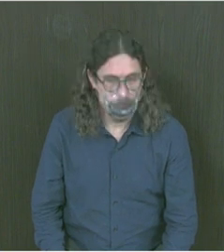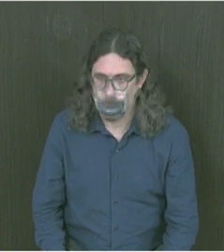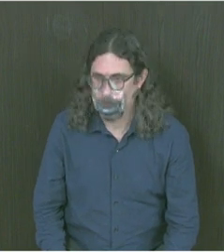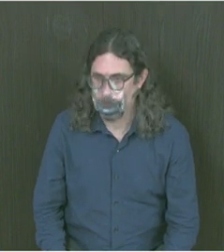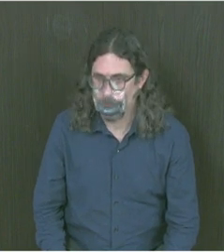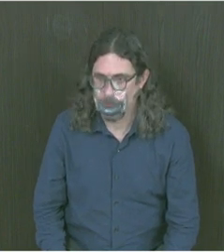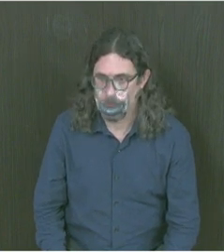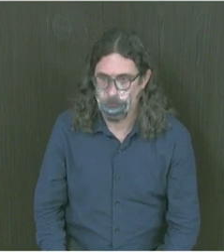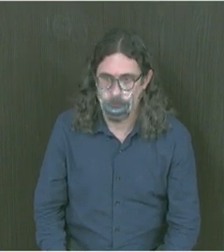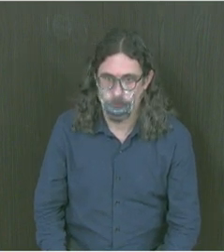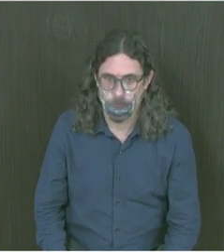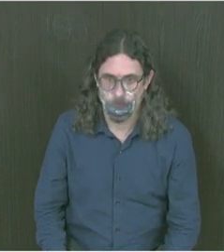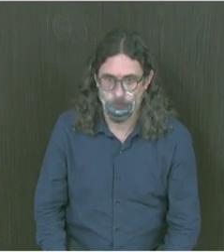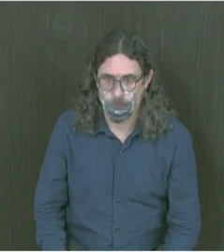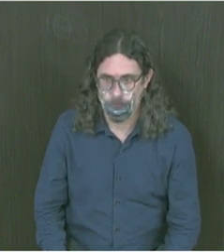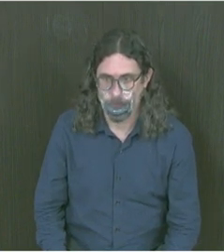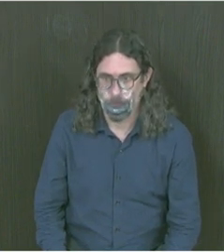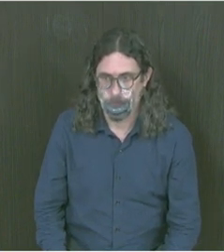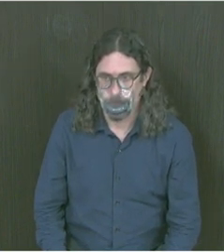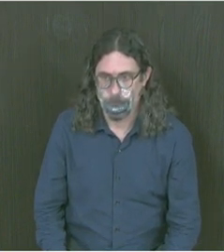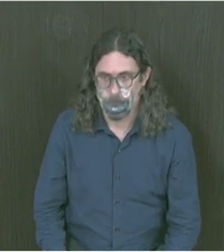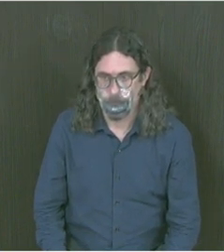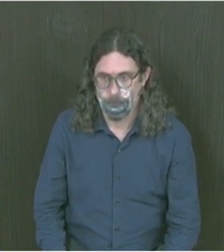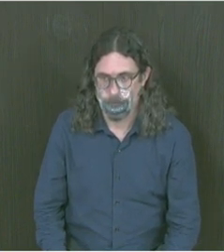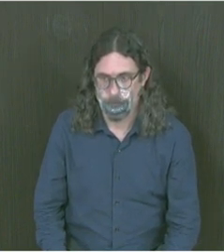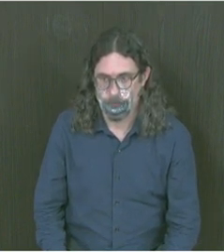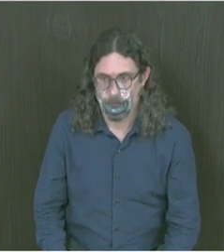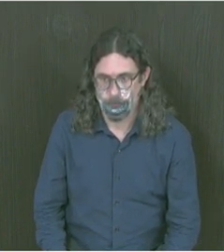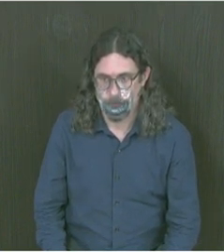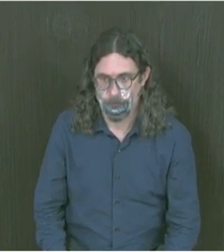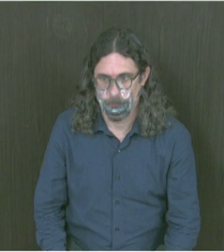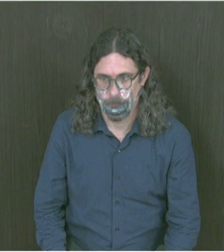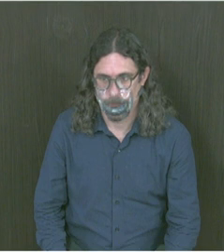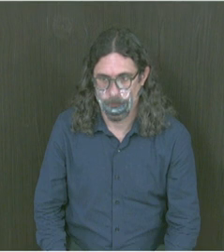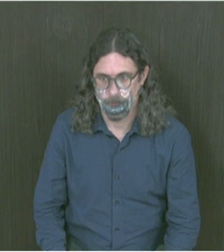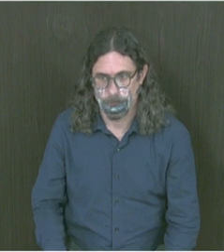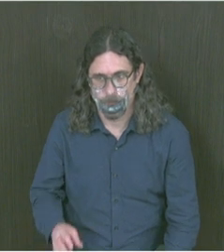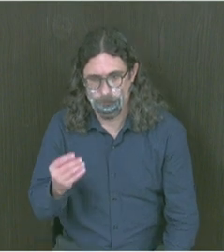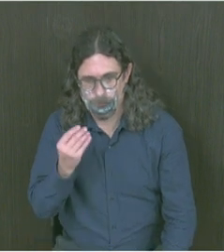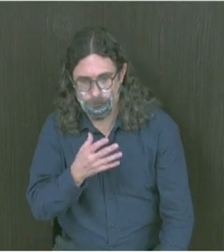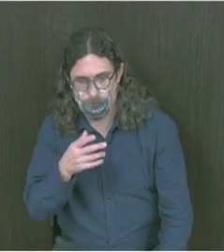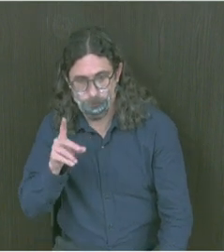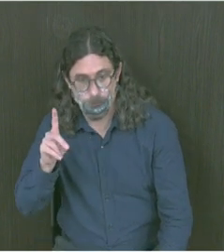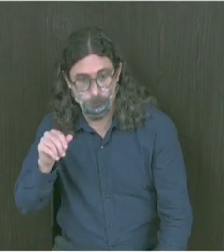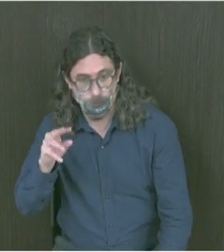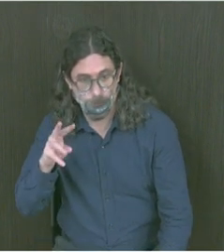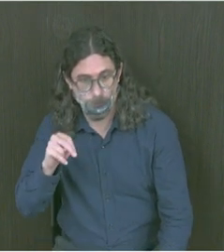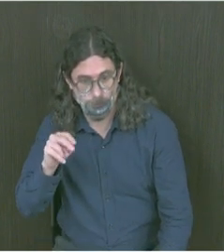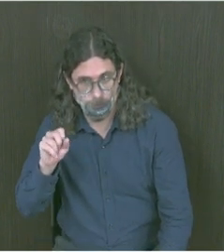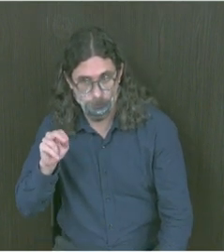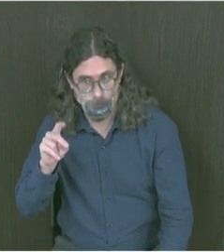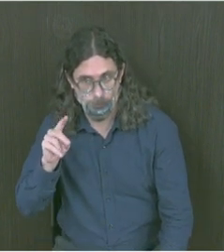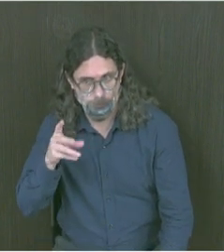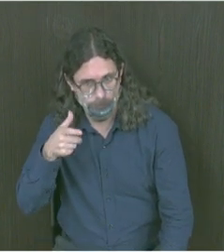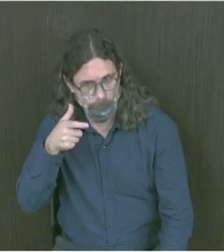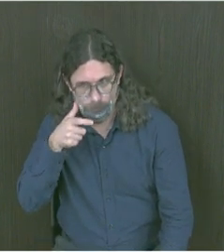Ms. Sandow, your mic is off. I can repeat it if you'd like, Ms. Sandow. Please do. Thank you.